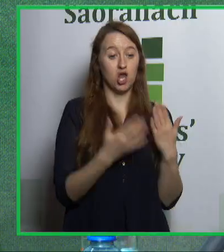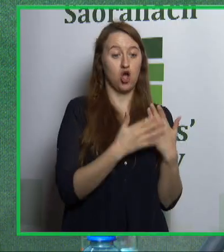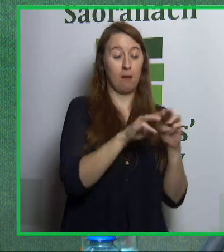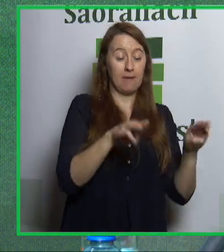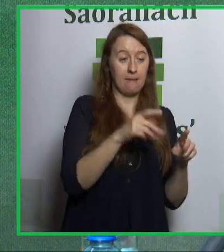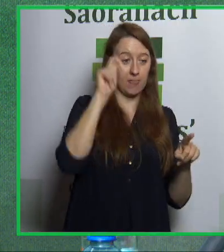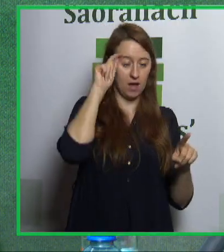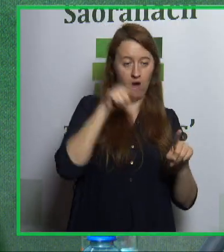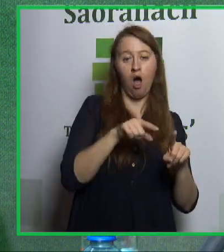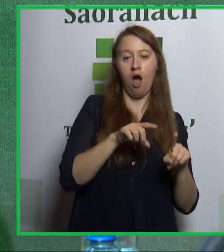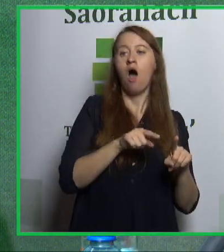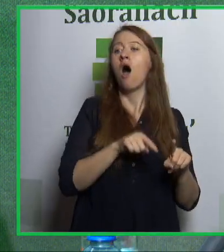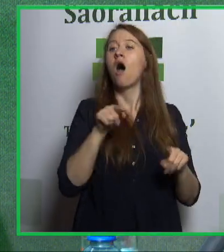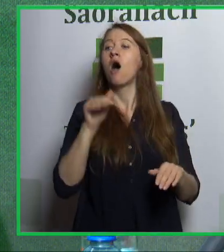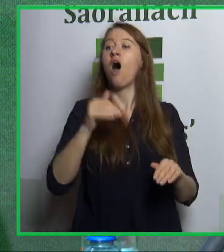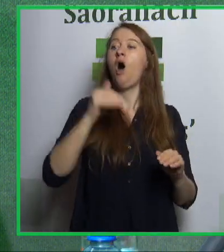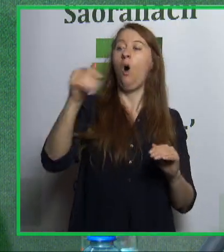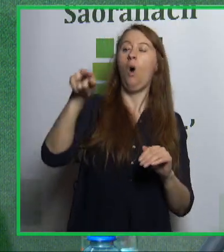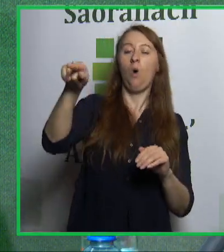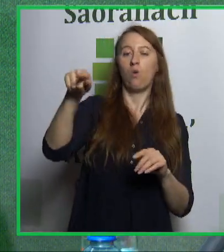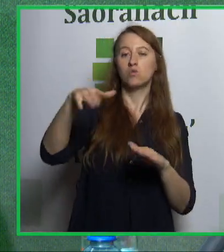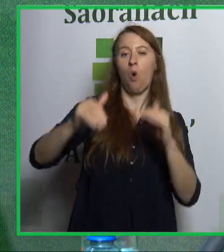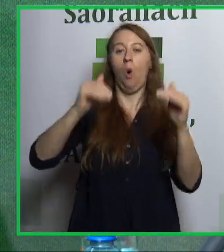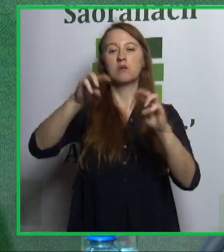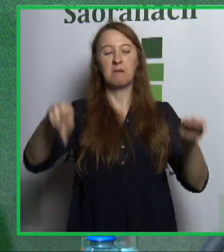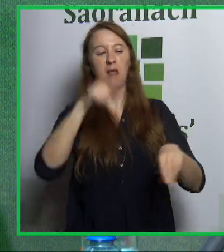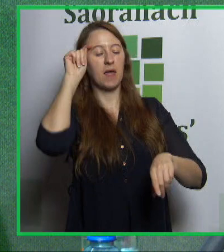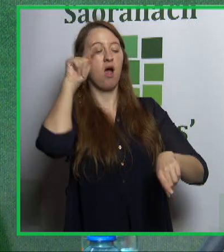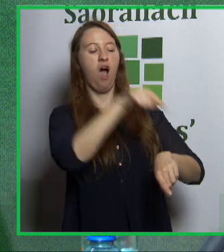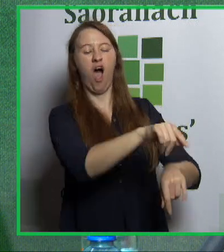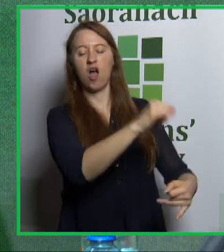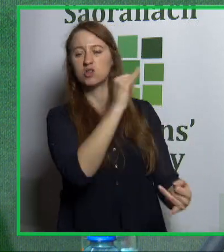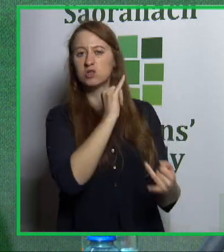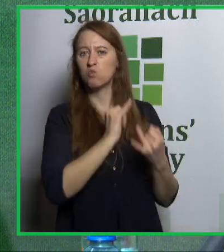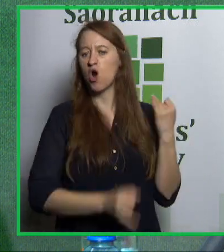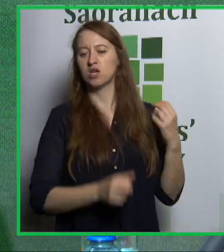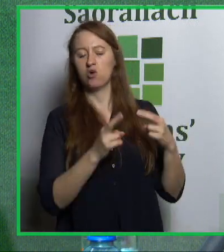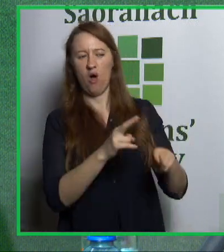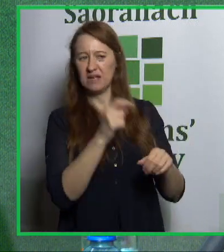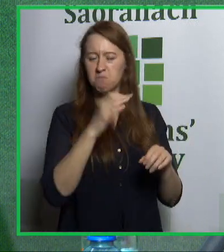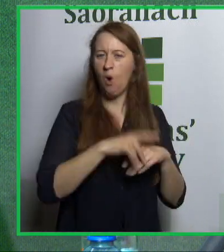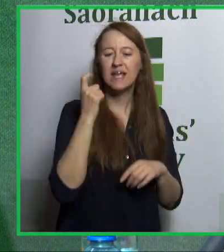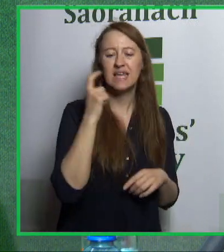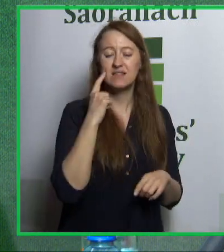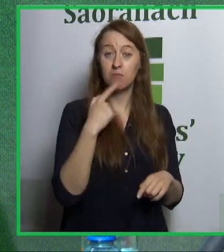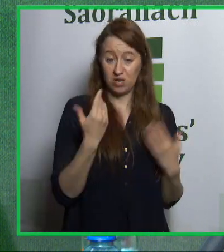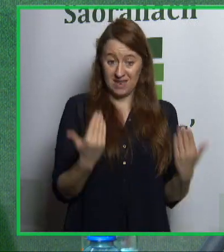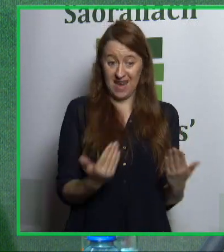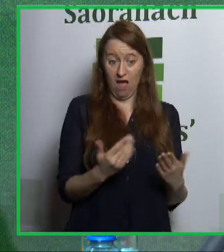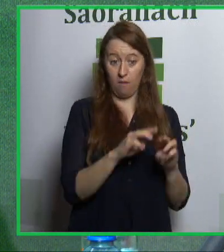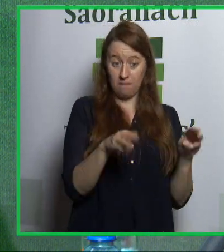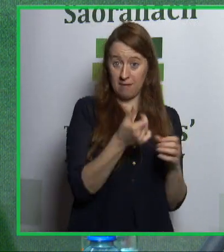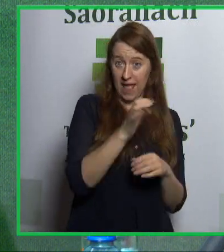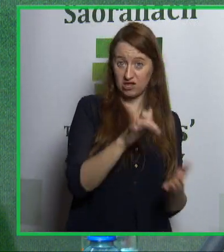easier, and everyone will say that their generation has it the hardest. But the generation coming up now that are 15, 16, 17 years old, there are a lot